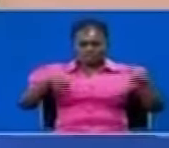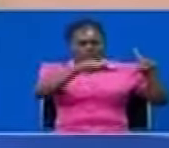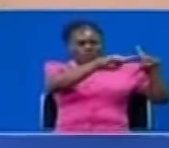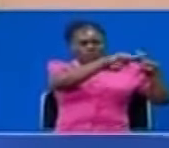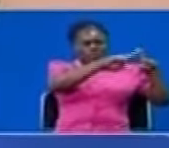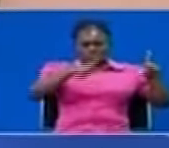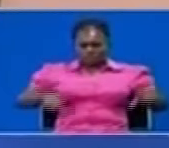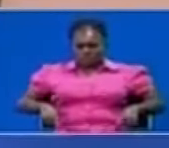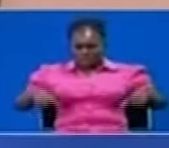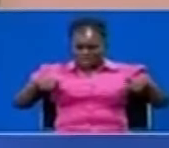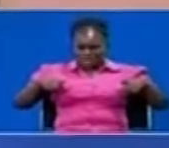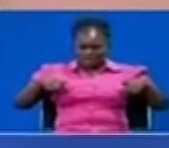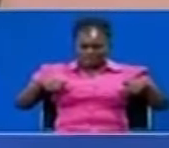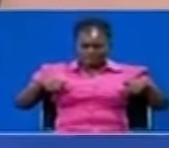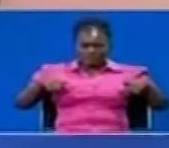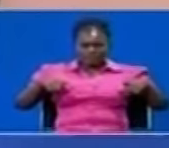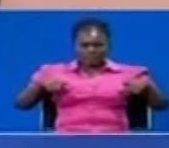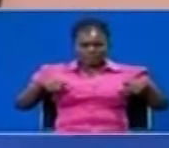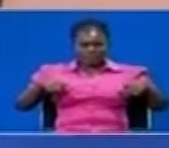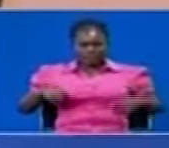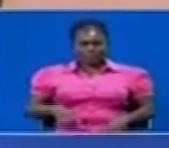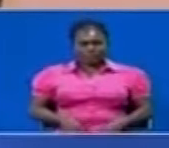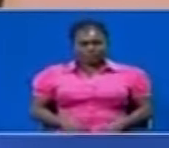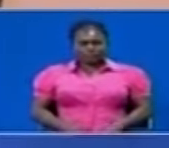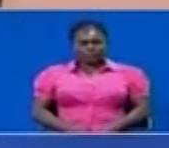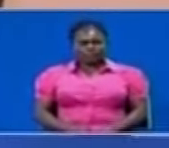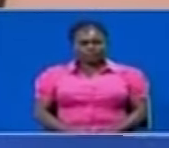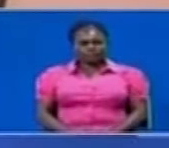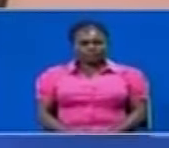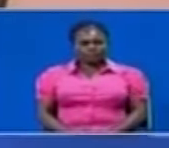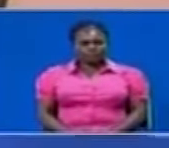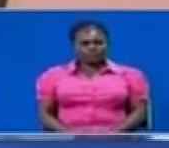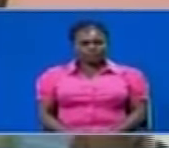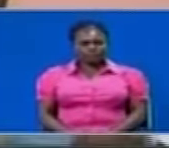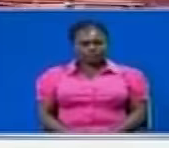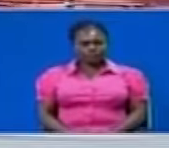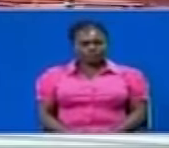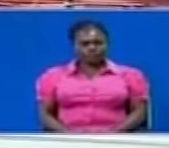life. Dr. Mercy Korir, KTN News, Nairobi.